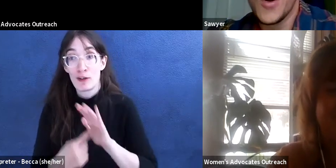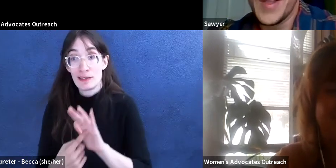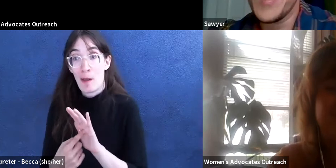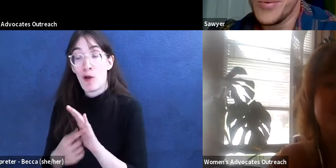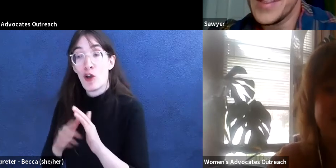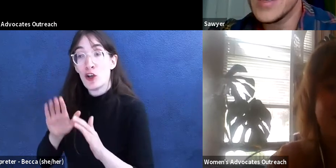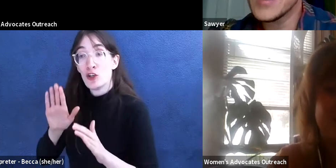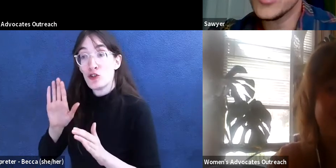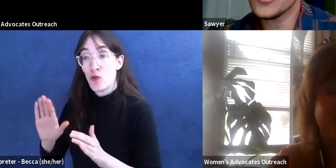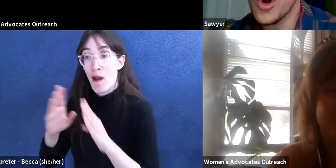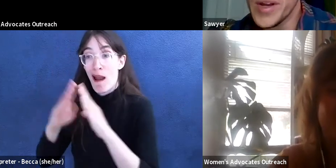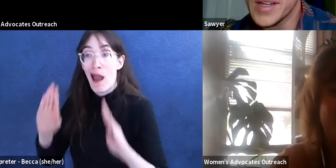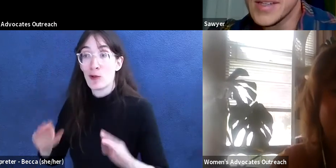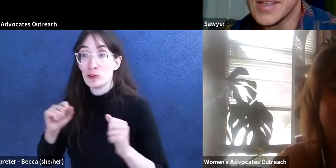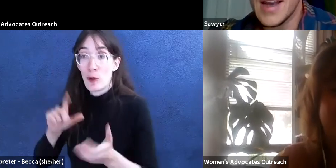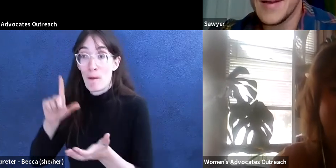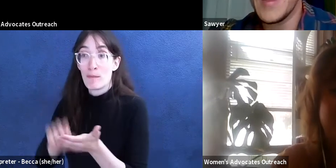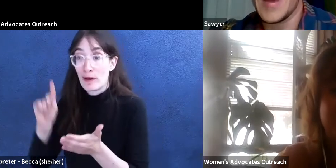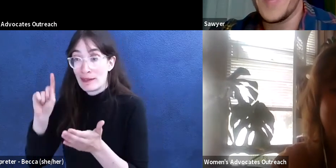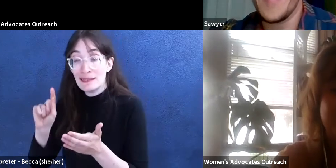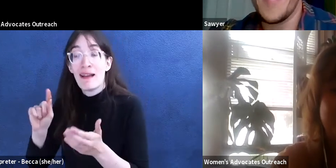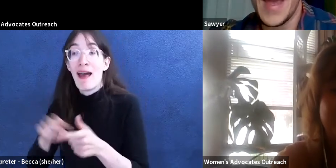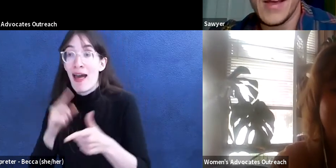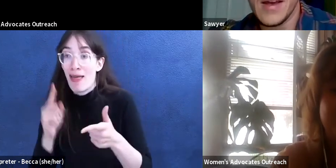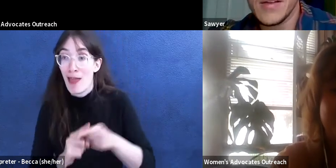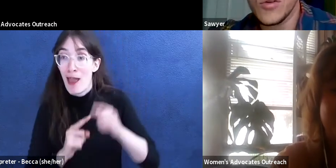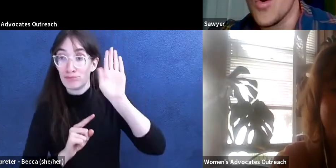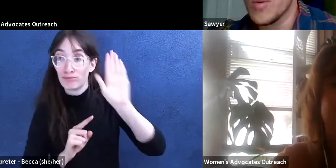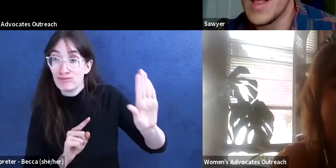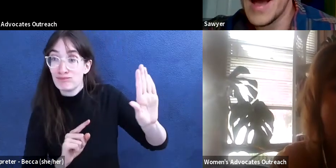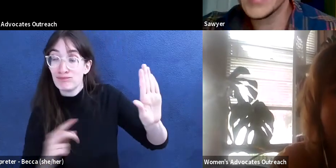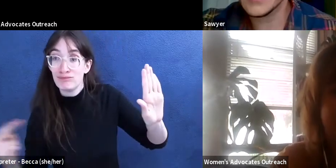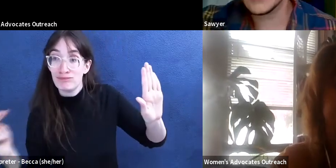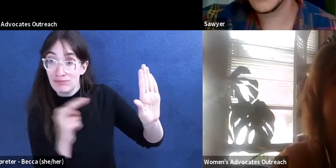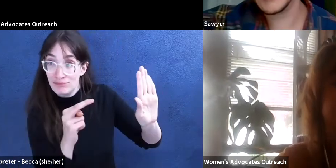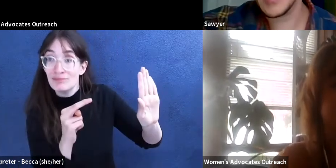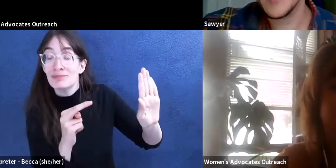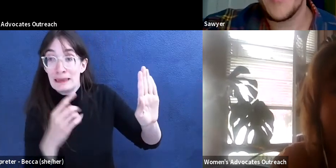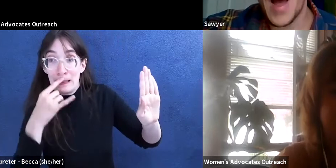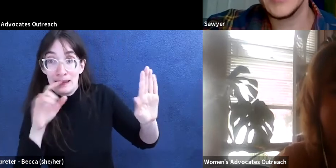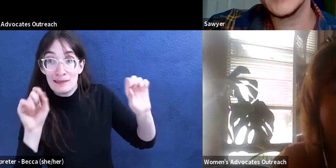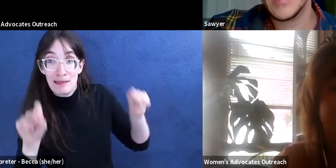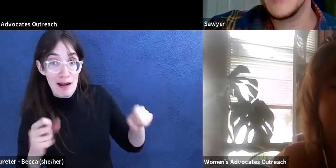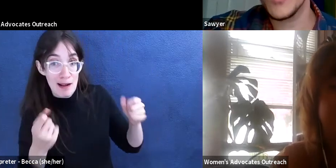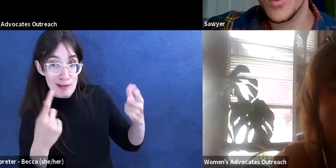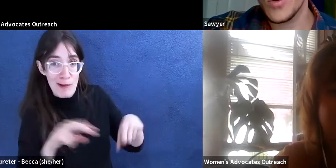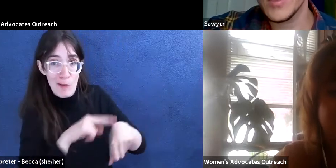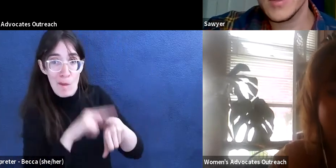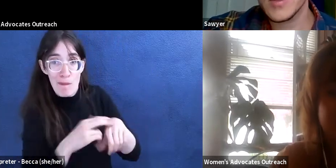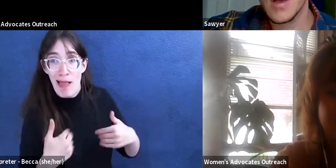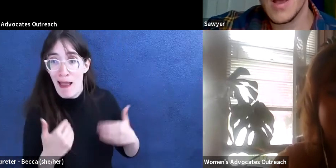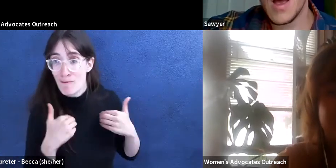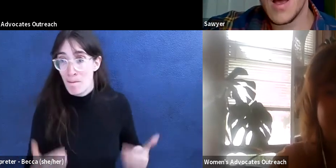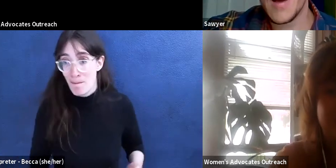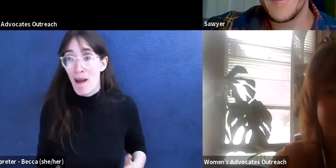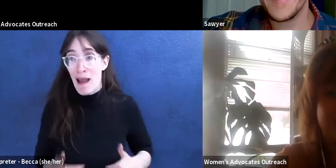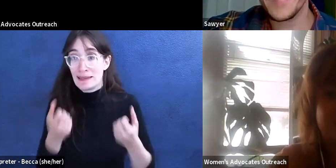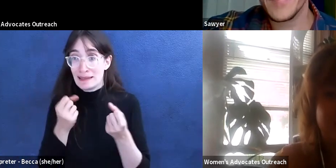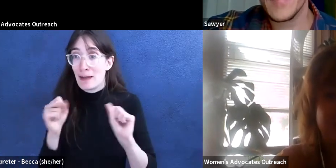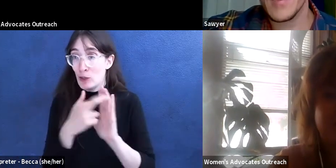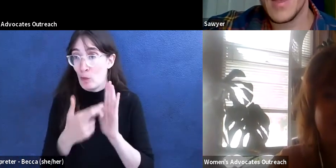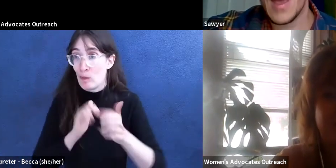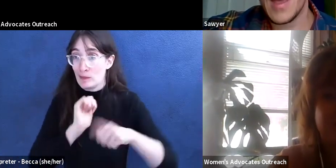keeping kids safe from sexual abuse. Again, remember we talked about how like teaching them the correct